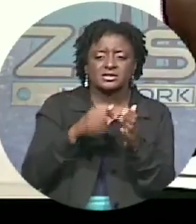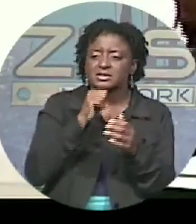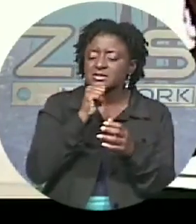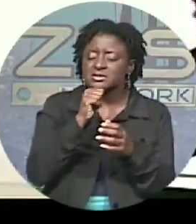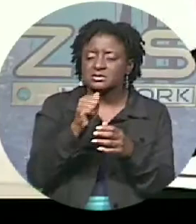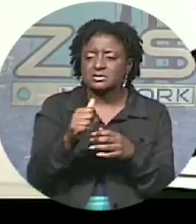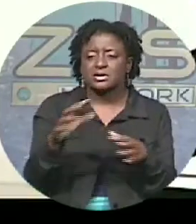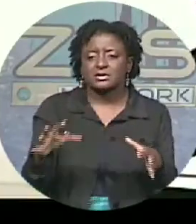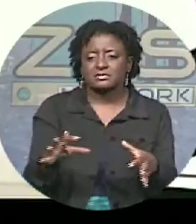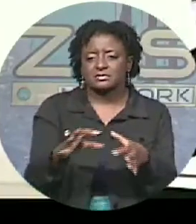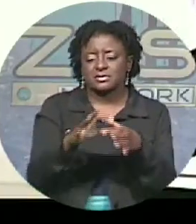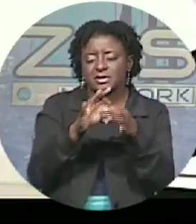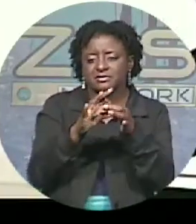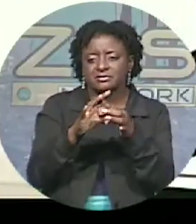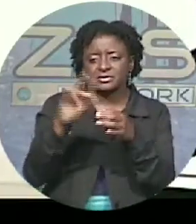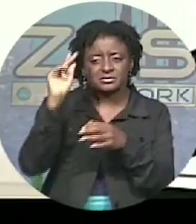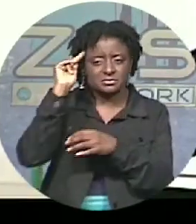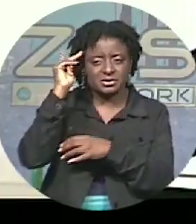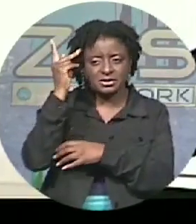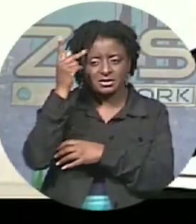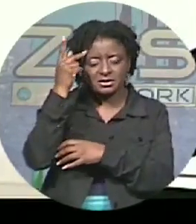irrelevant political discussion.